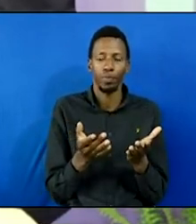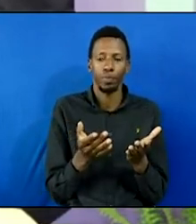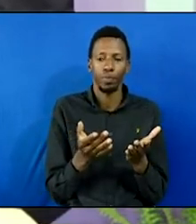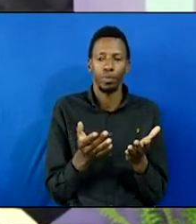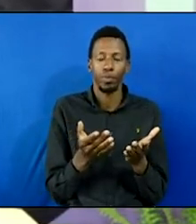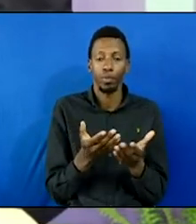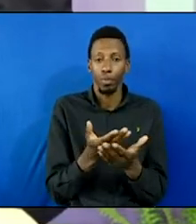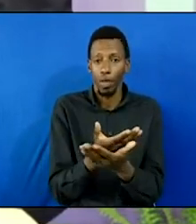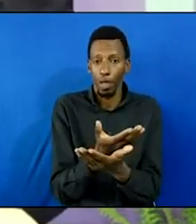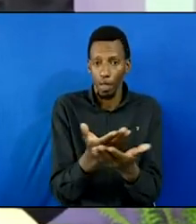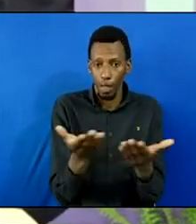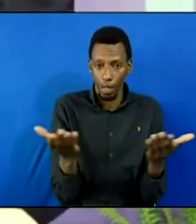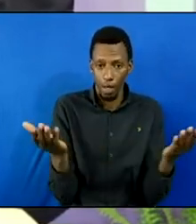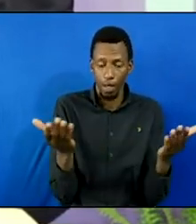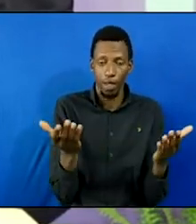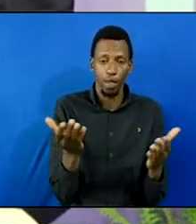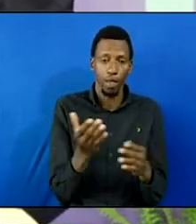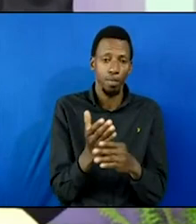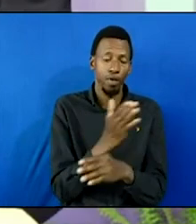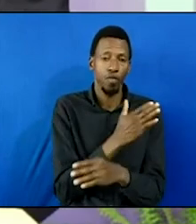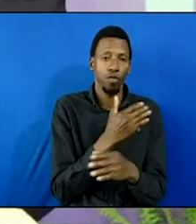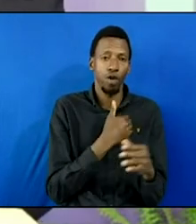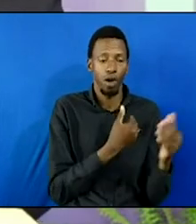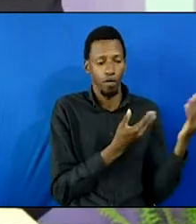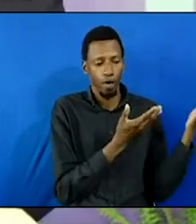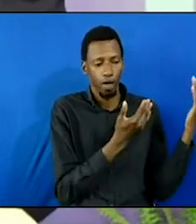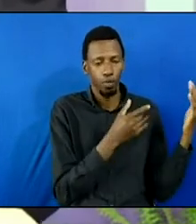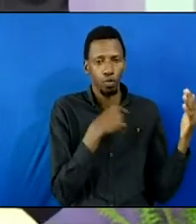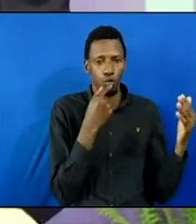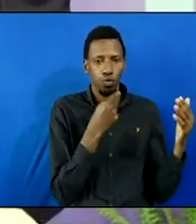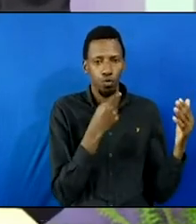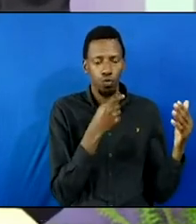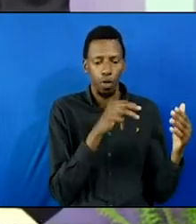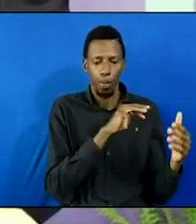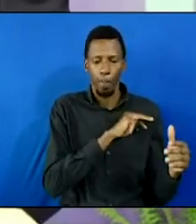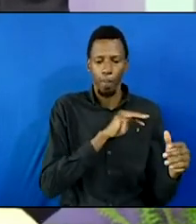is that they had an expectation of who a Messiah will be.